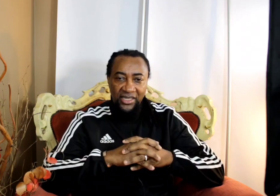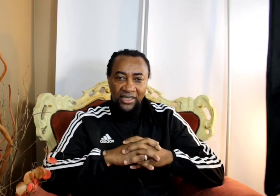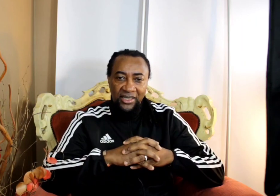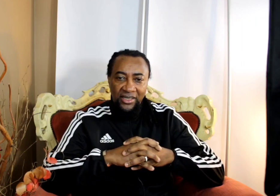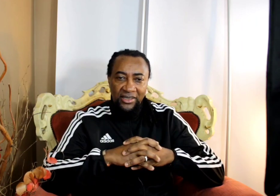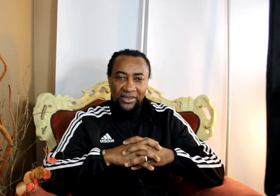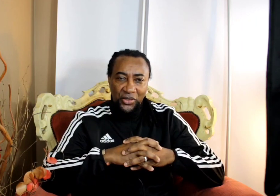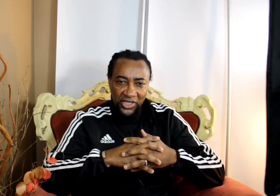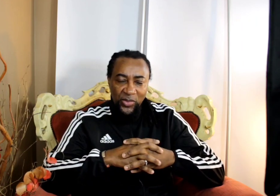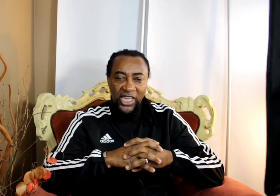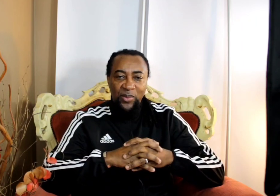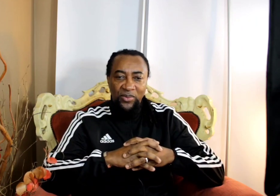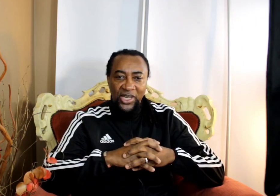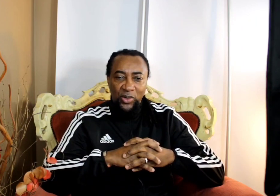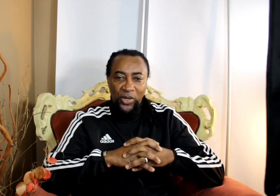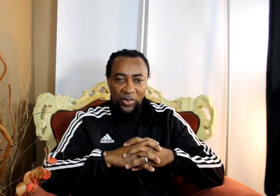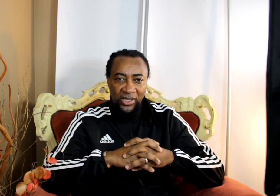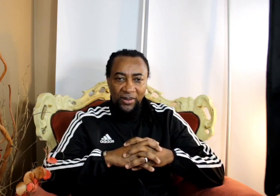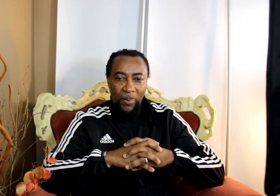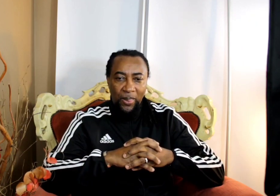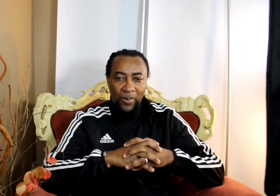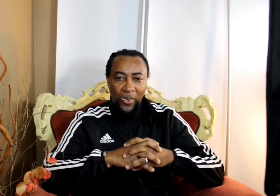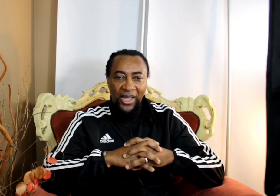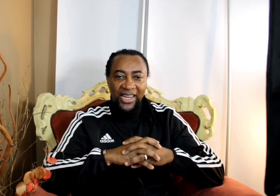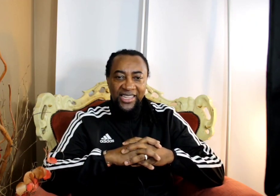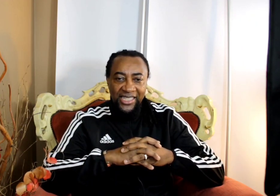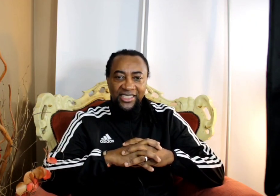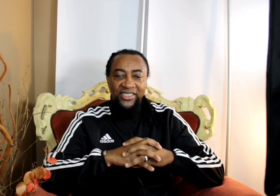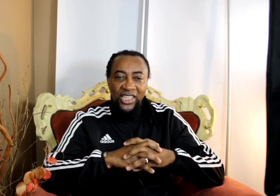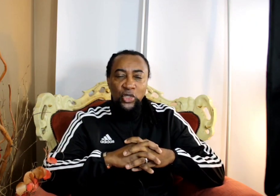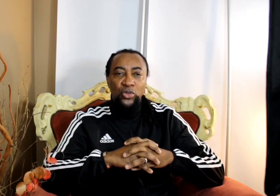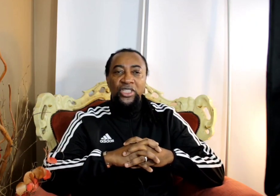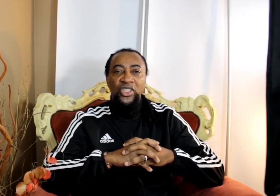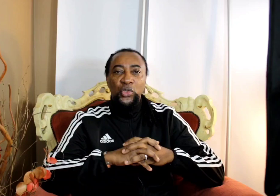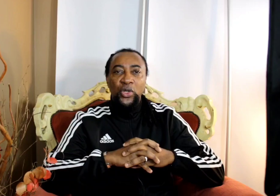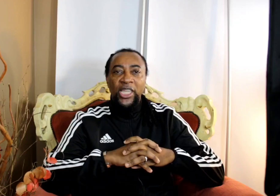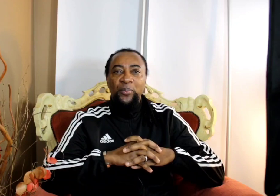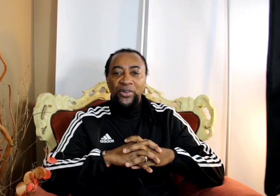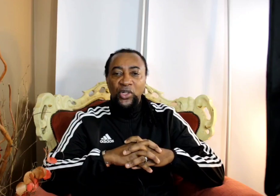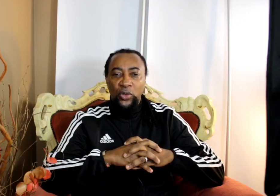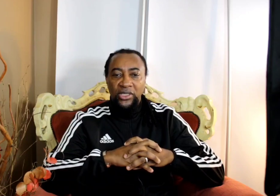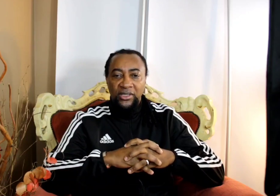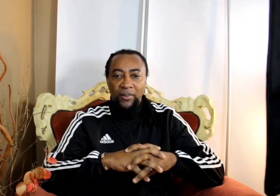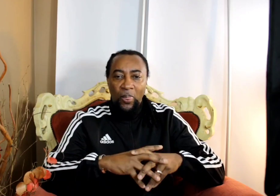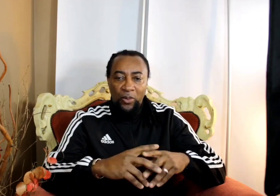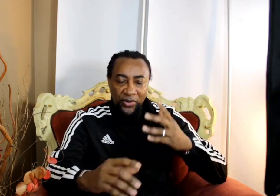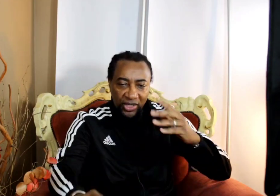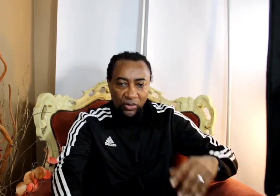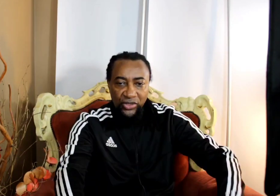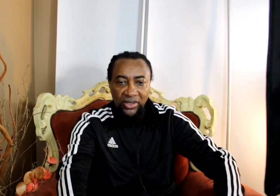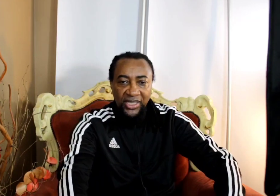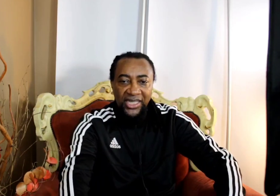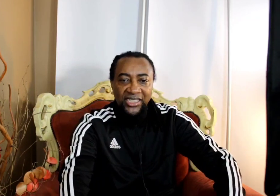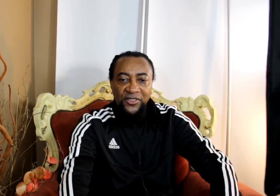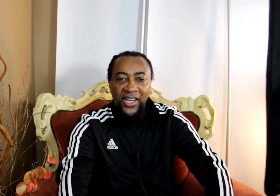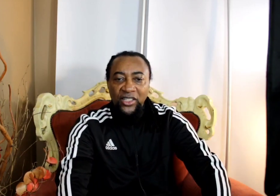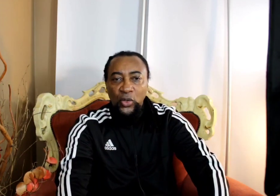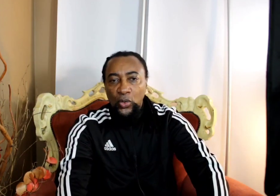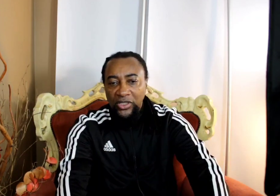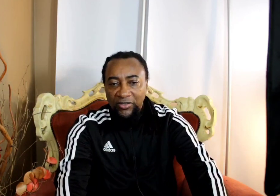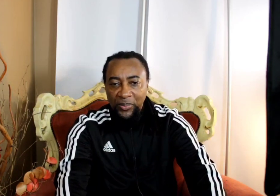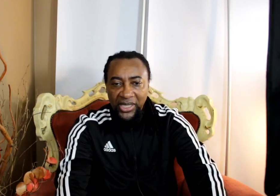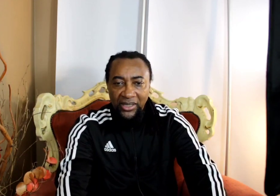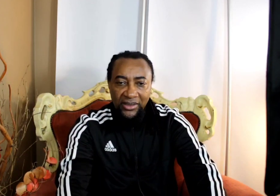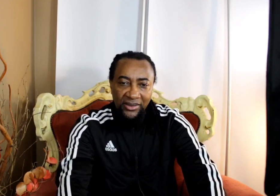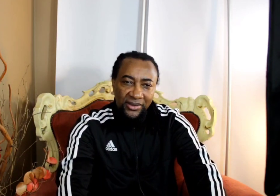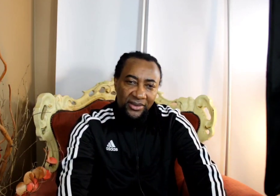the Trinidad became a republic. And yet it still uses the UK Privy Court or Privy Council as its final